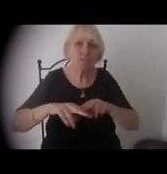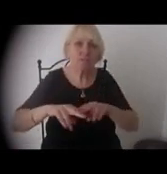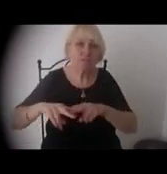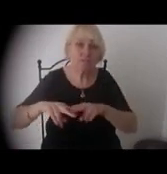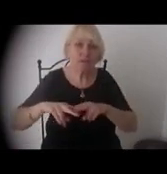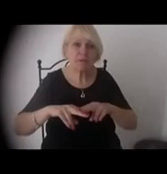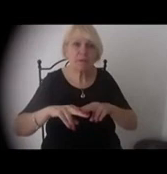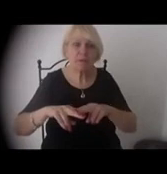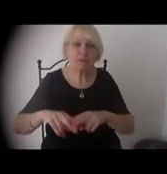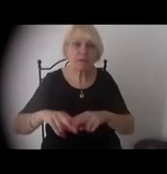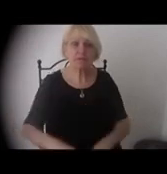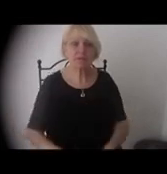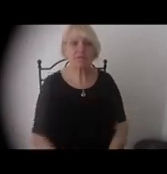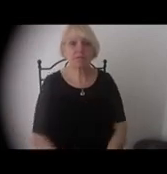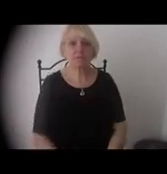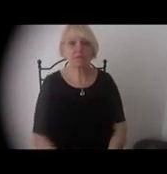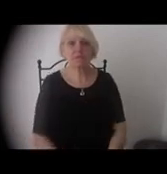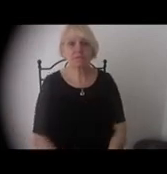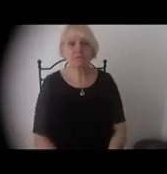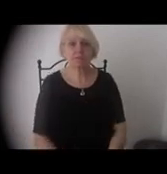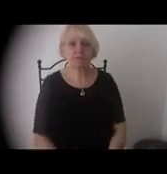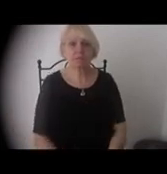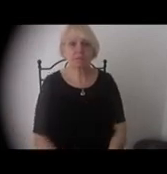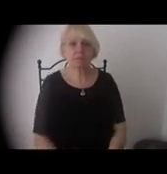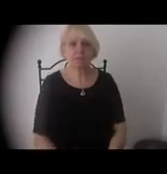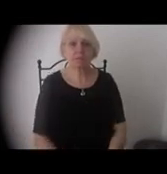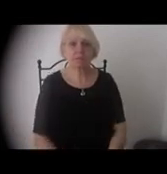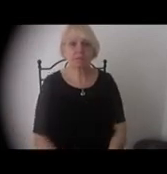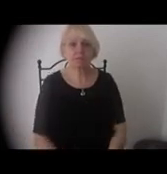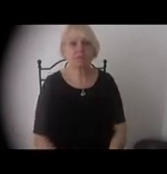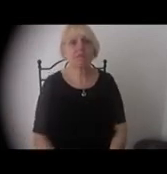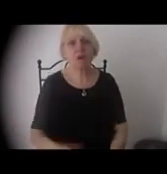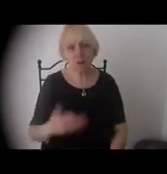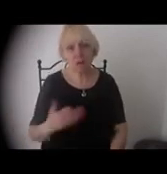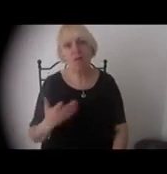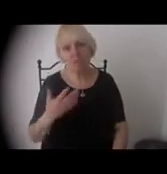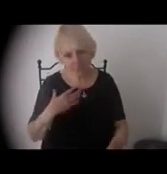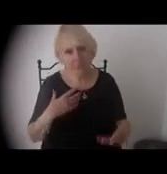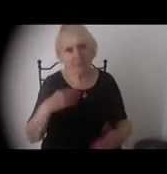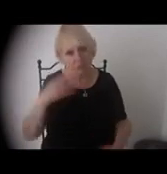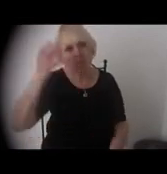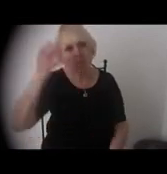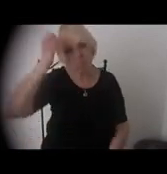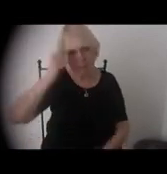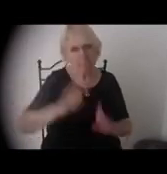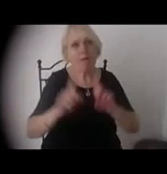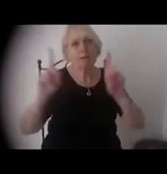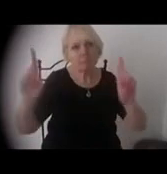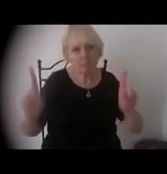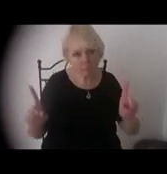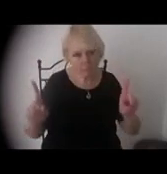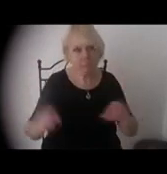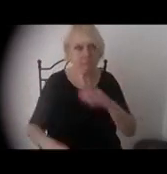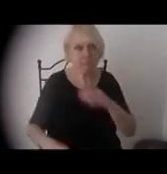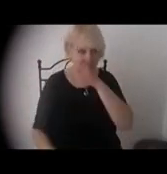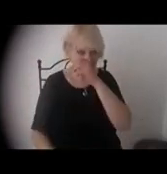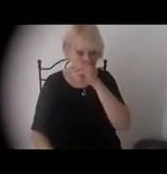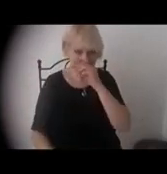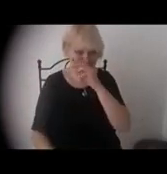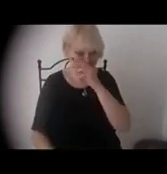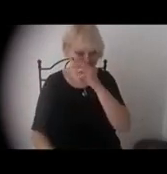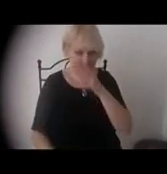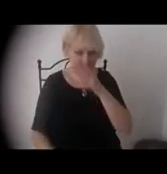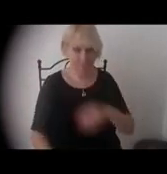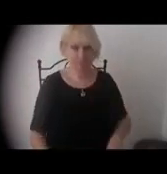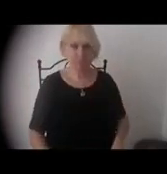So maybe kind of a more gradual, whilst keeping the same. Yes. So what you're saying is a more graduated approach. So